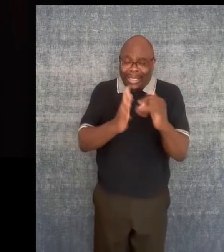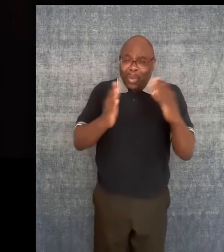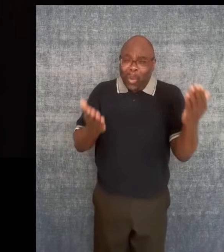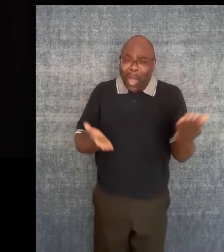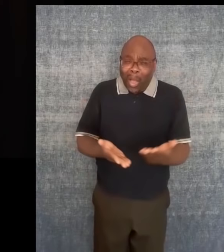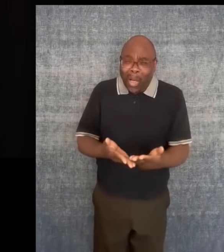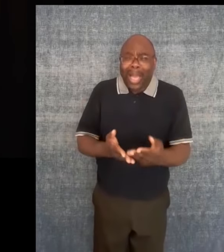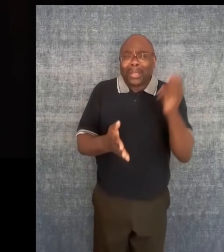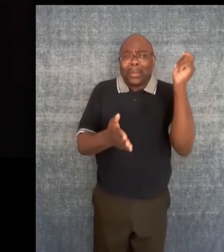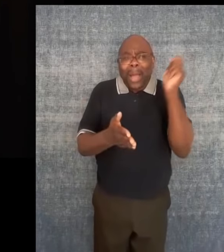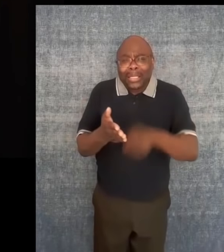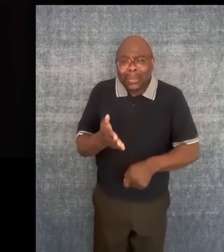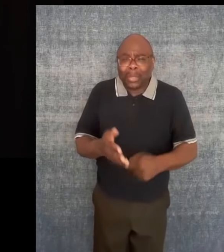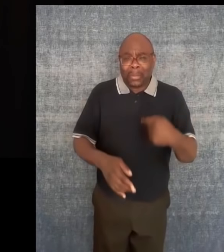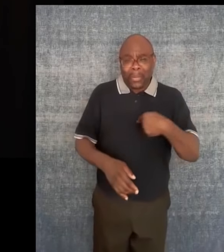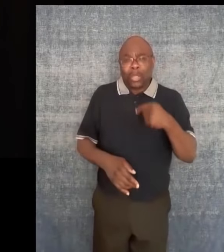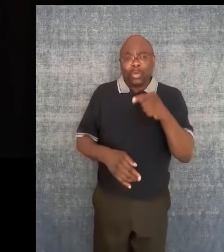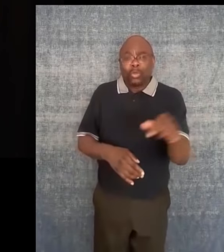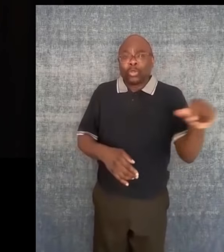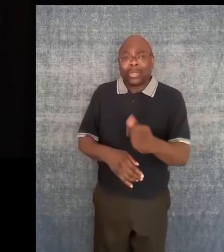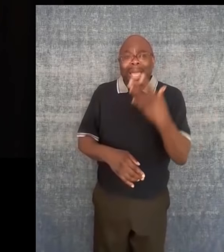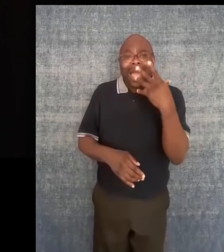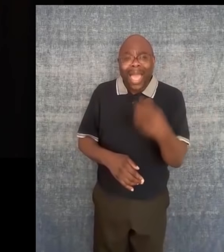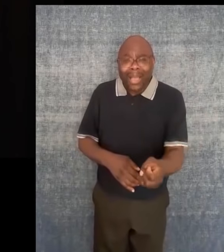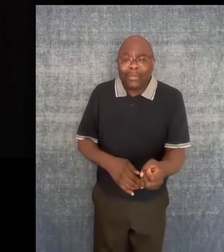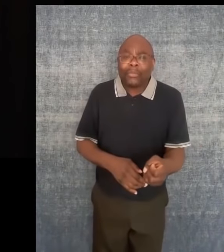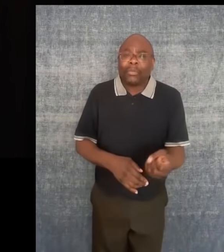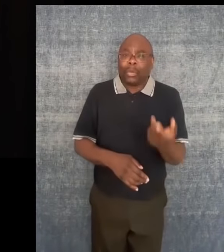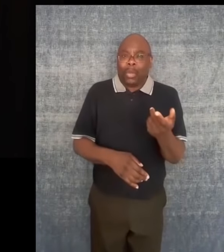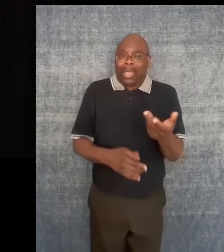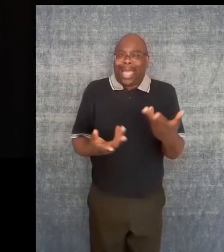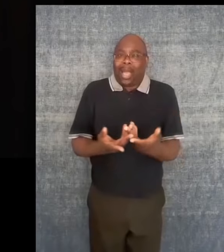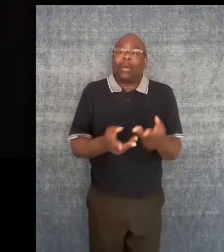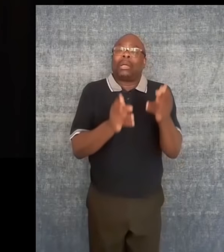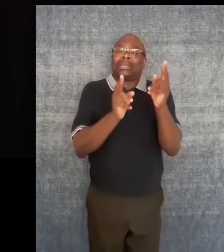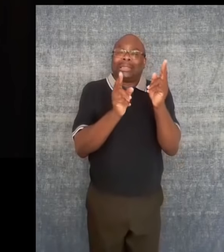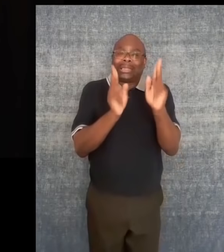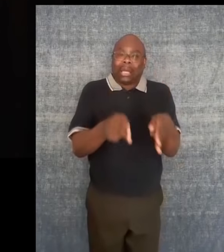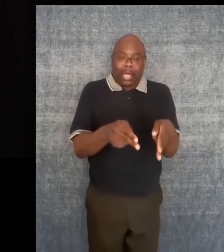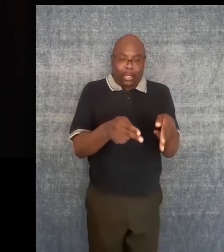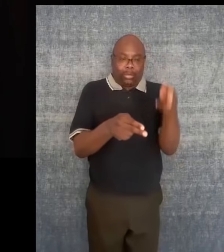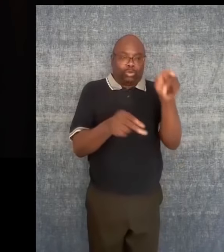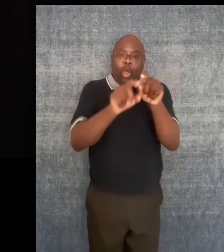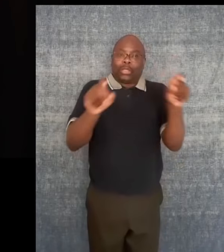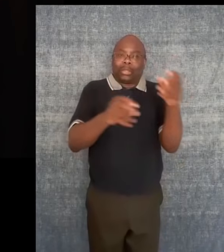world and the punishment you and I deserve by dying on the cross in our place.